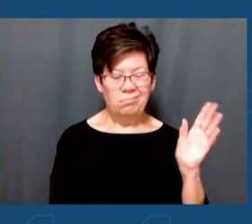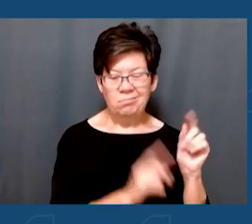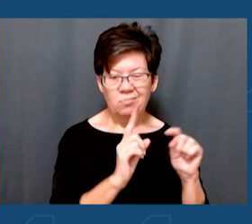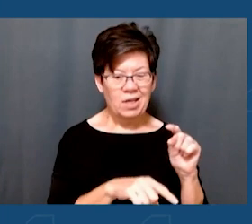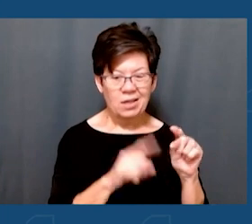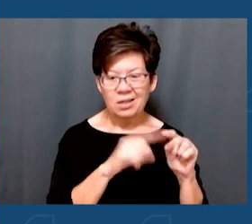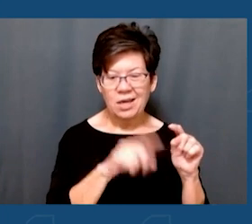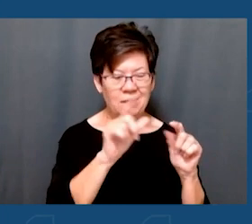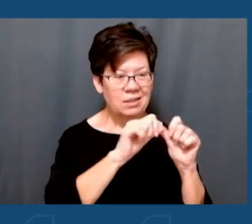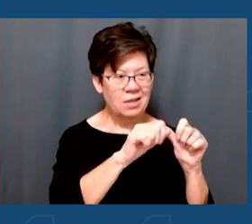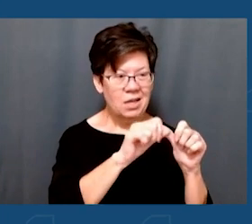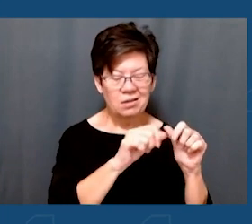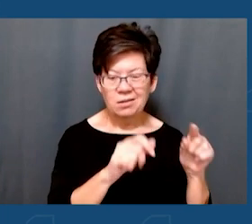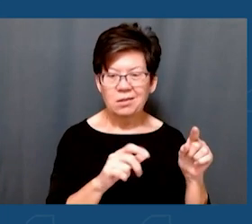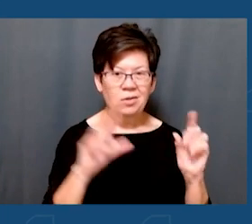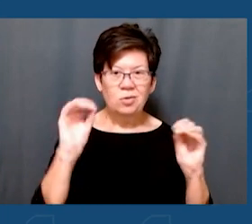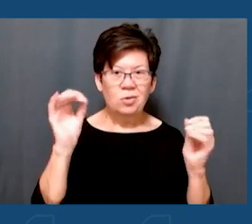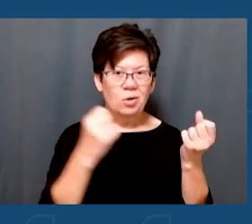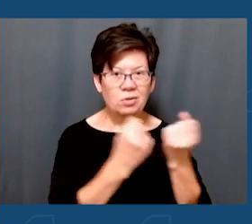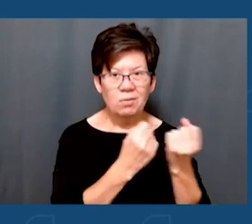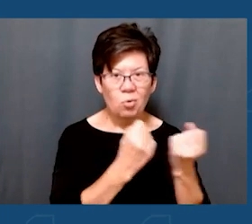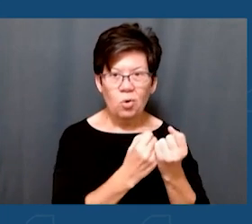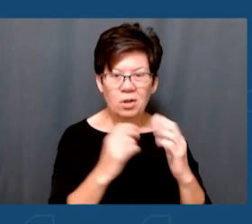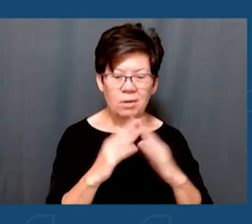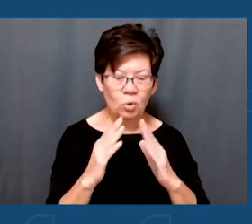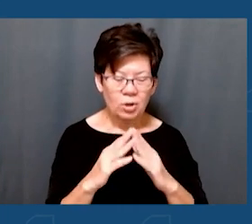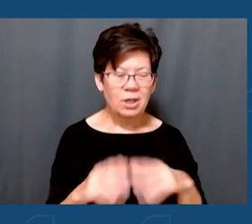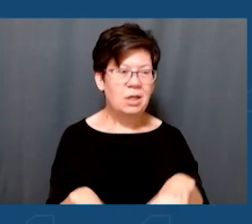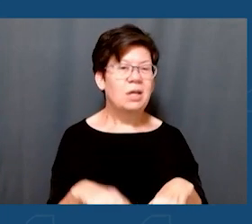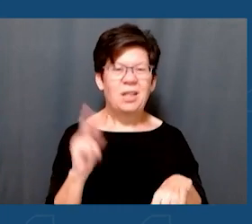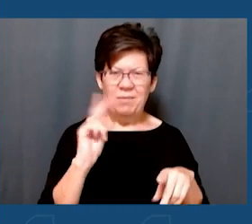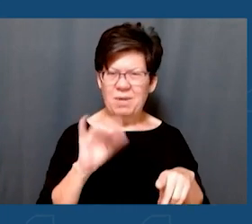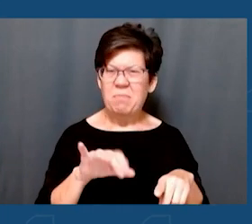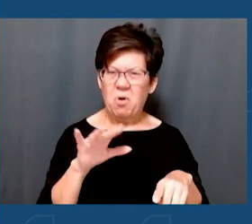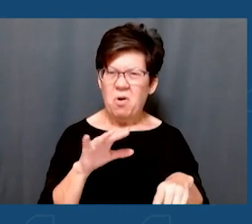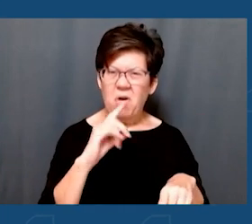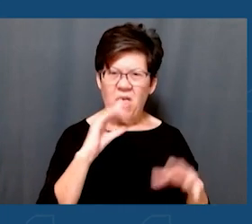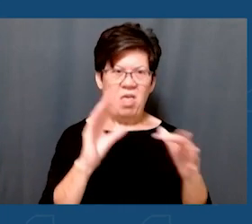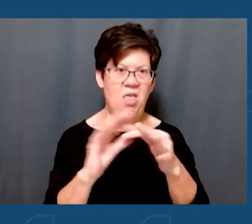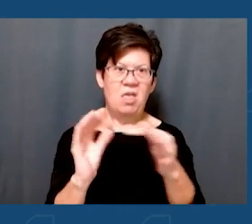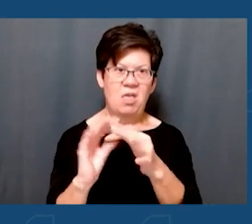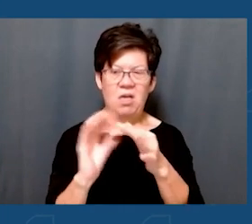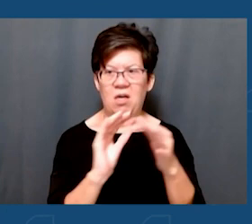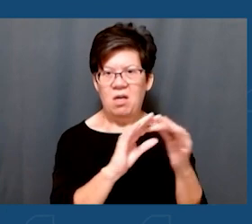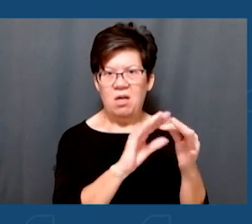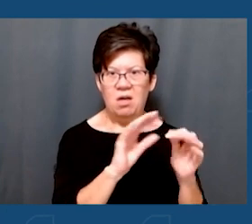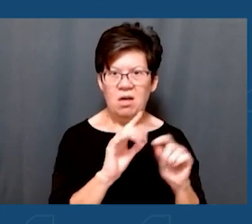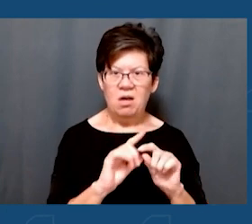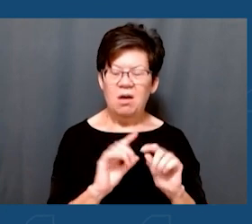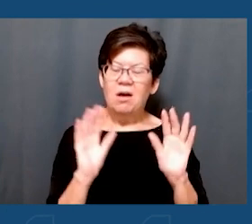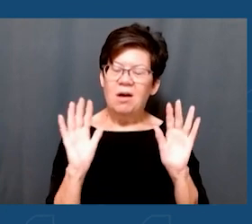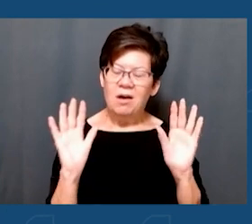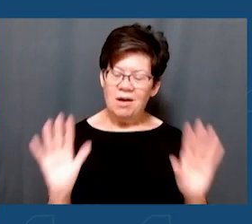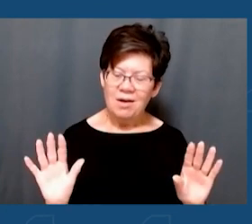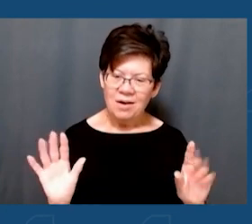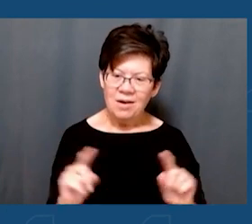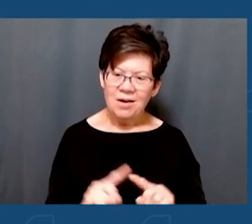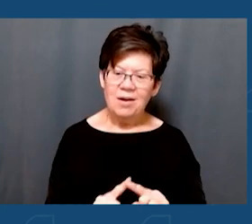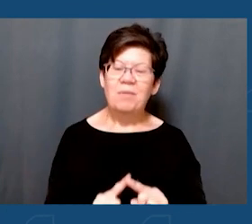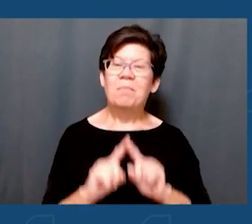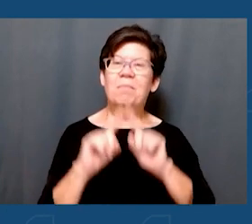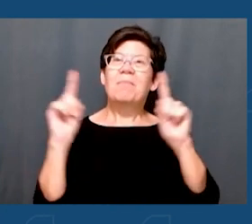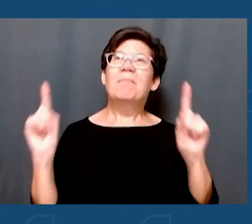themselves. There isn't support in the community. But there was one thing that helped them overcome all of